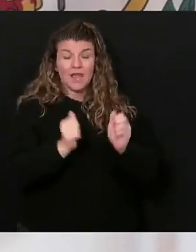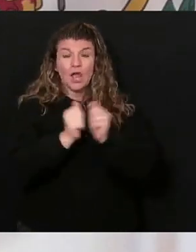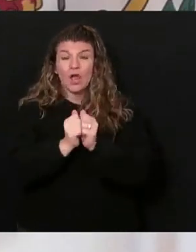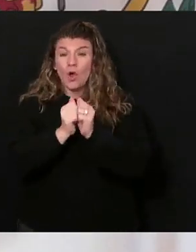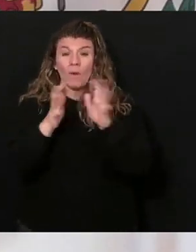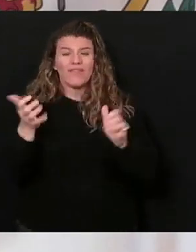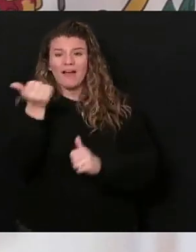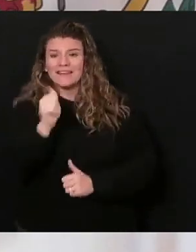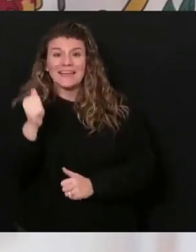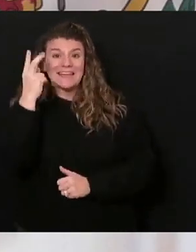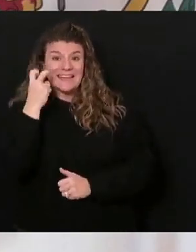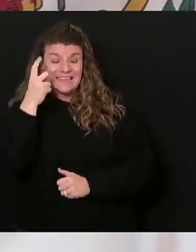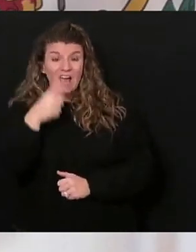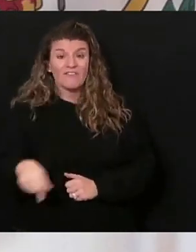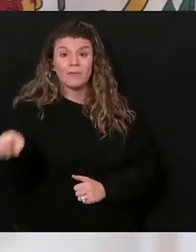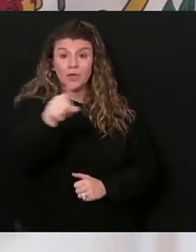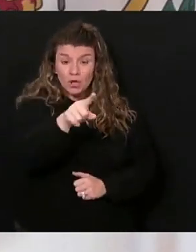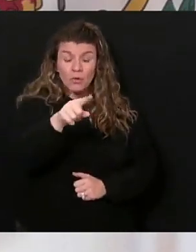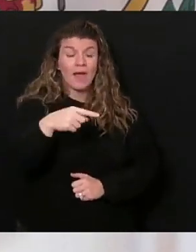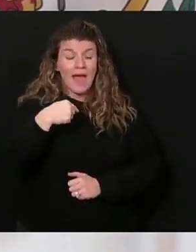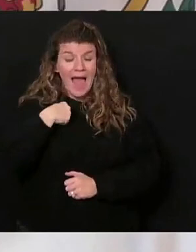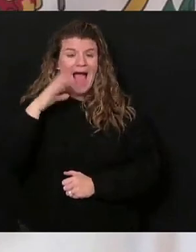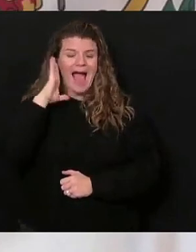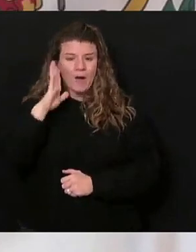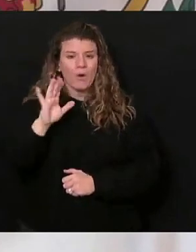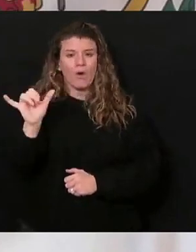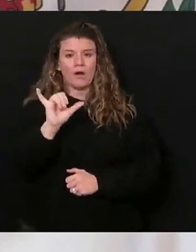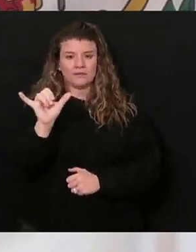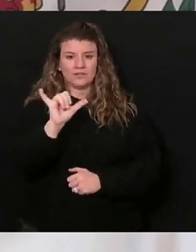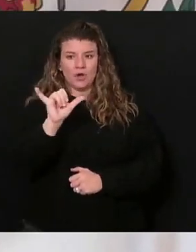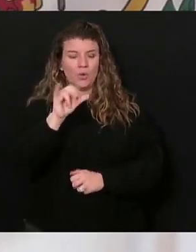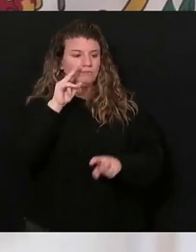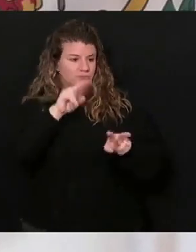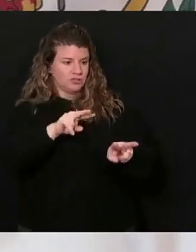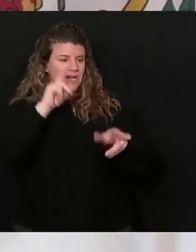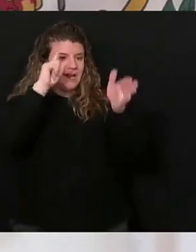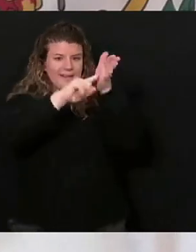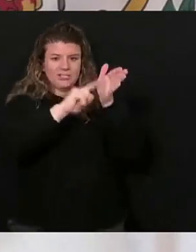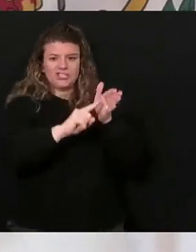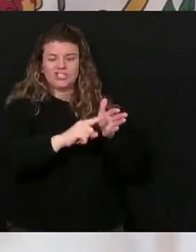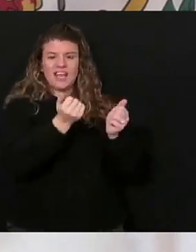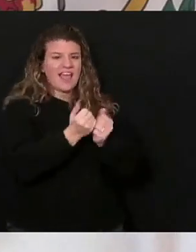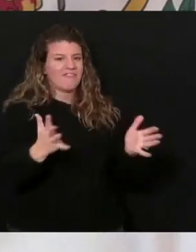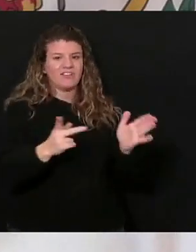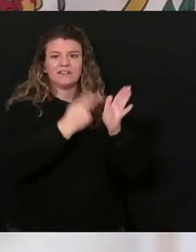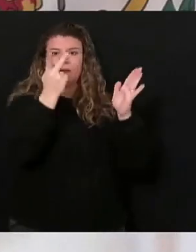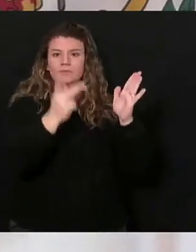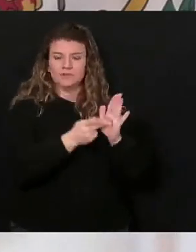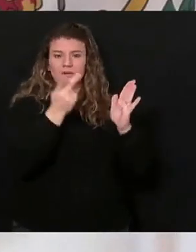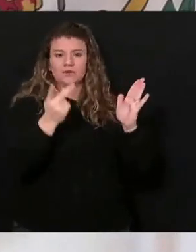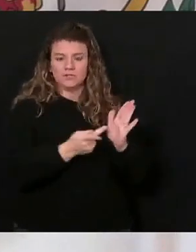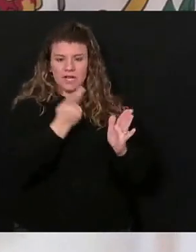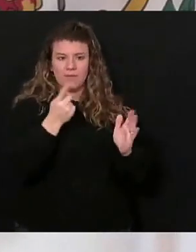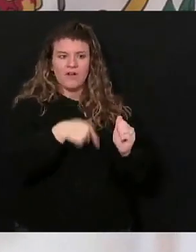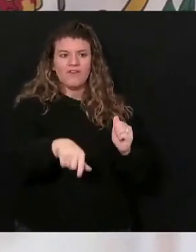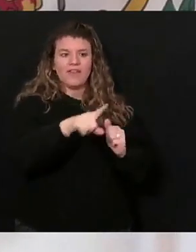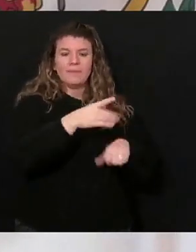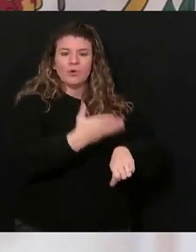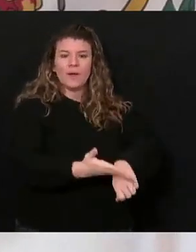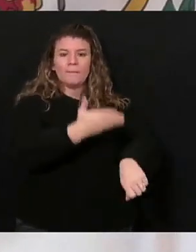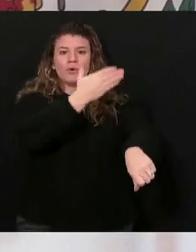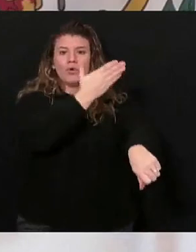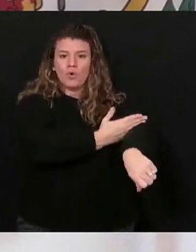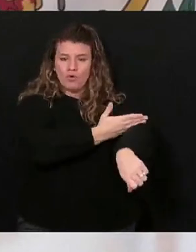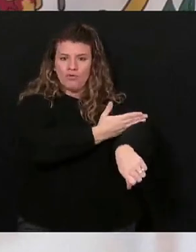will assure you beyond any all doubt that we will double down in every way at the Greenbrier for them to do better